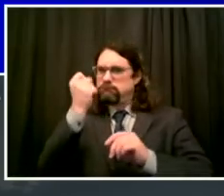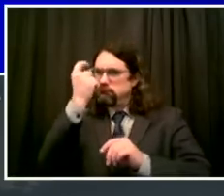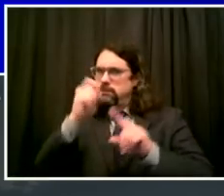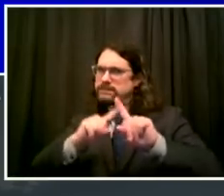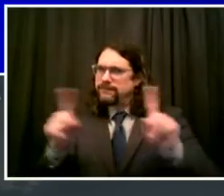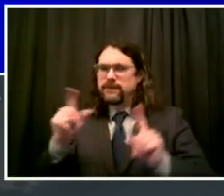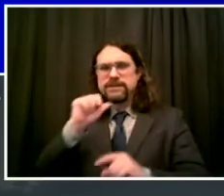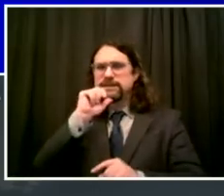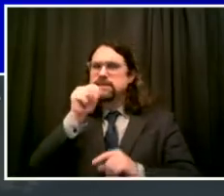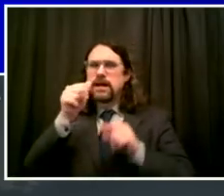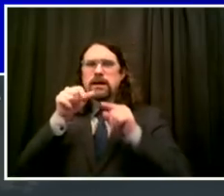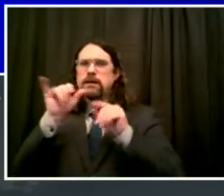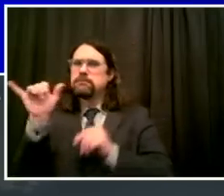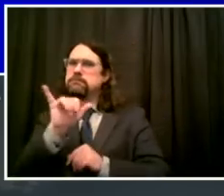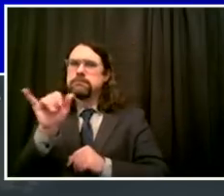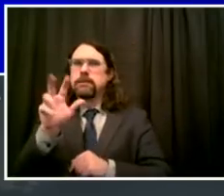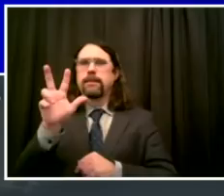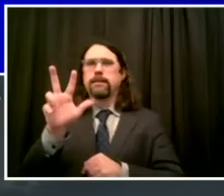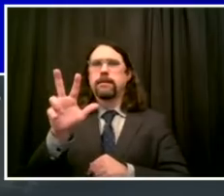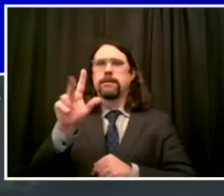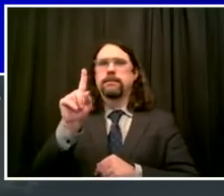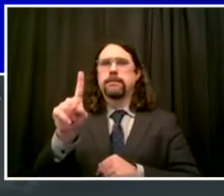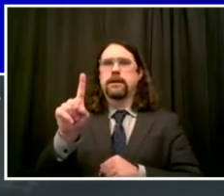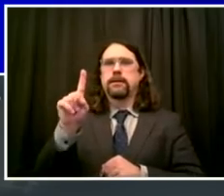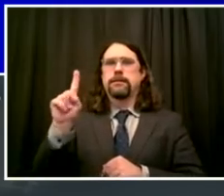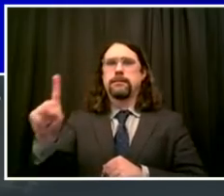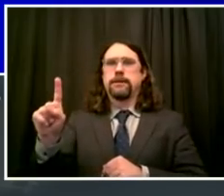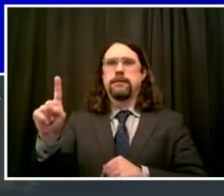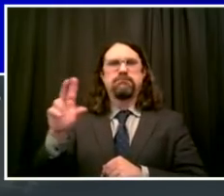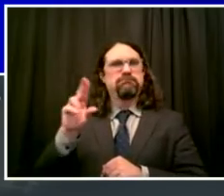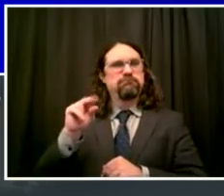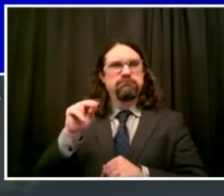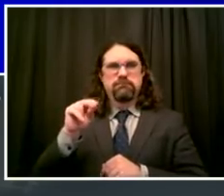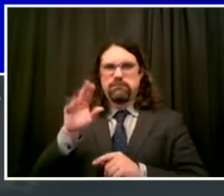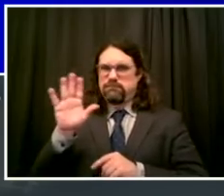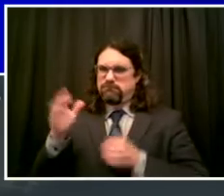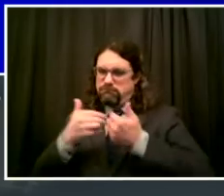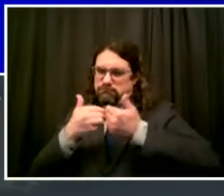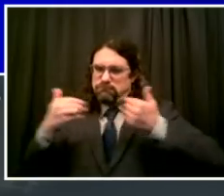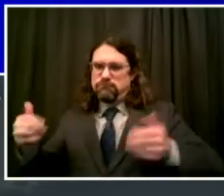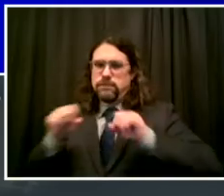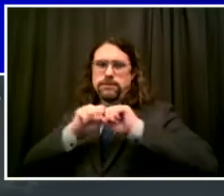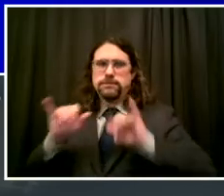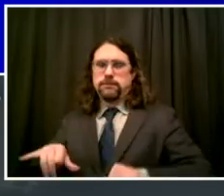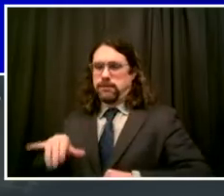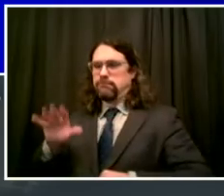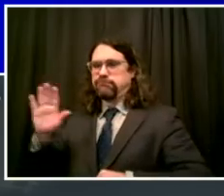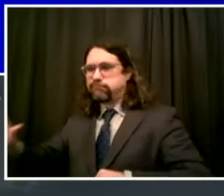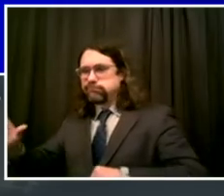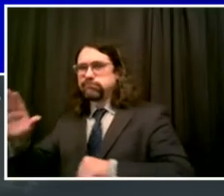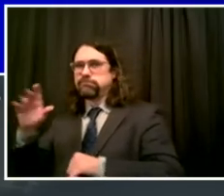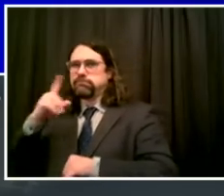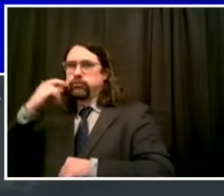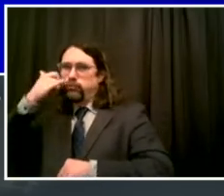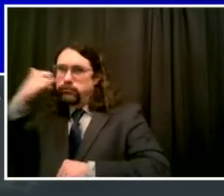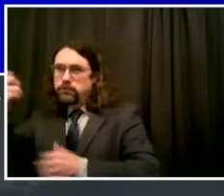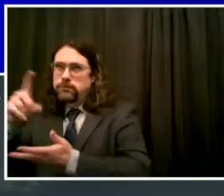long-term relationships with, but they're not historically using telemedicine as a crucial tool. We're going to help them now do that more and